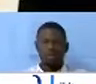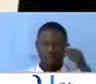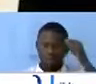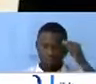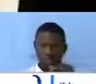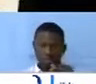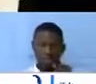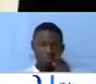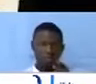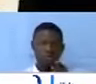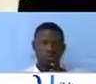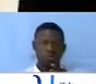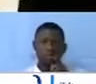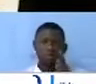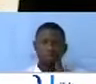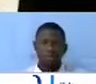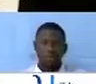that